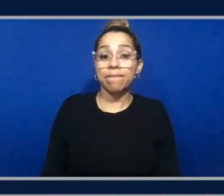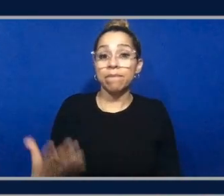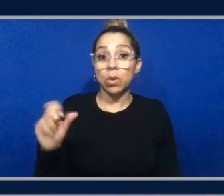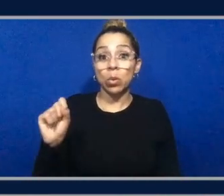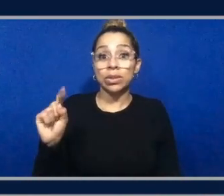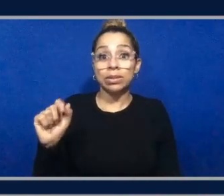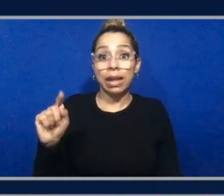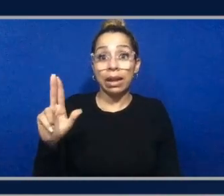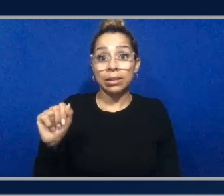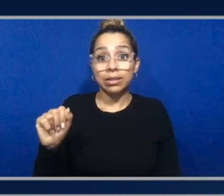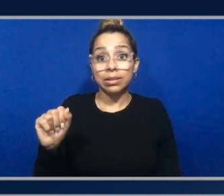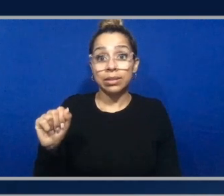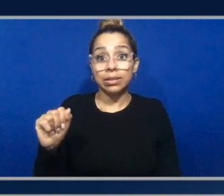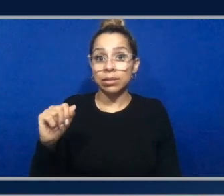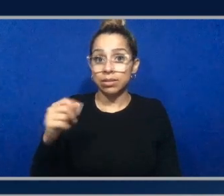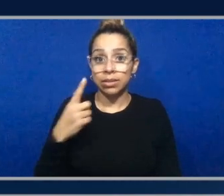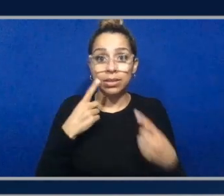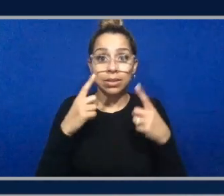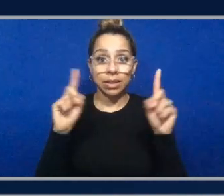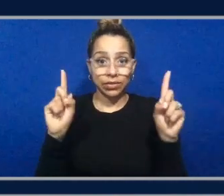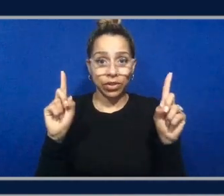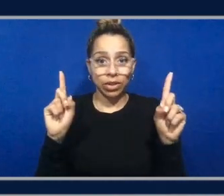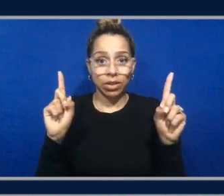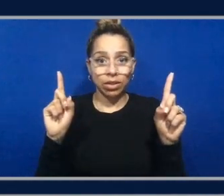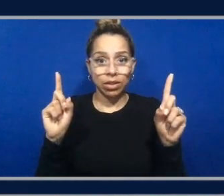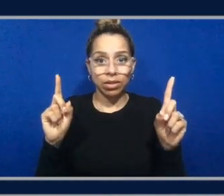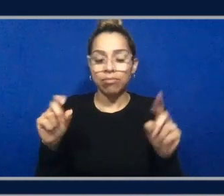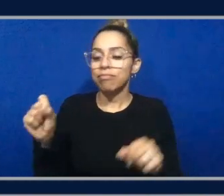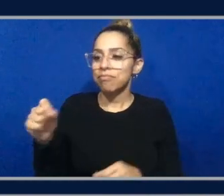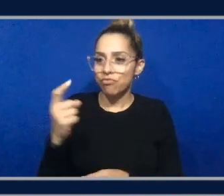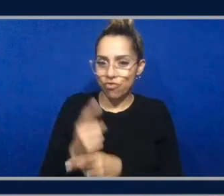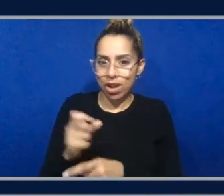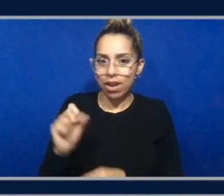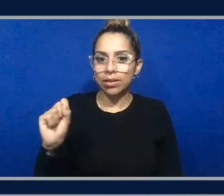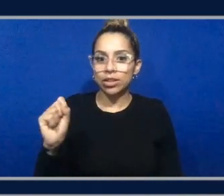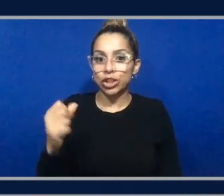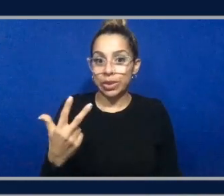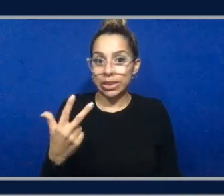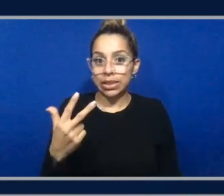successful. Yeah. So what happens is S3 tables